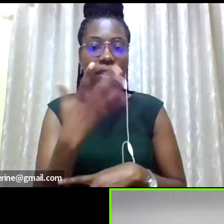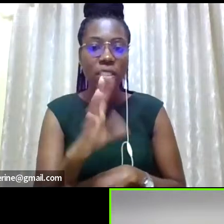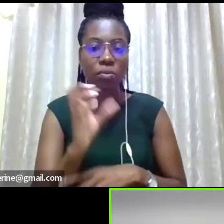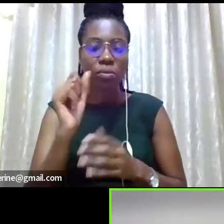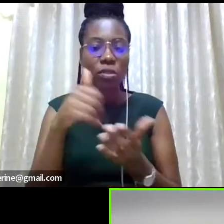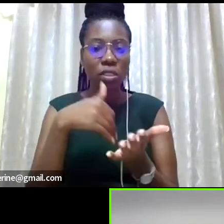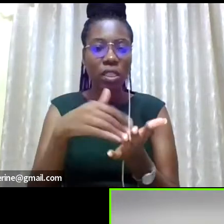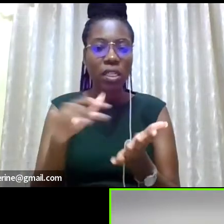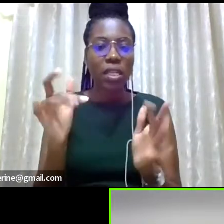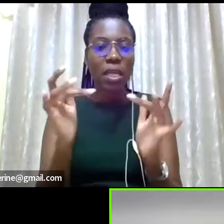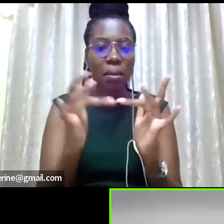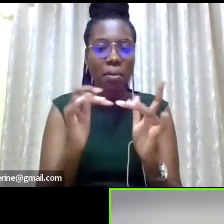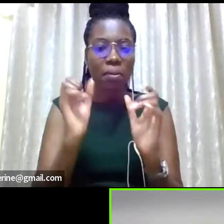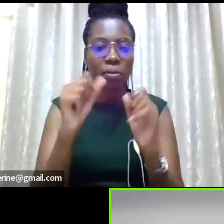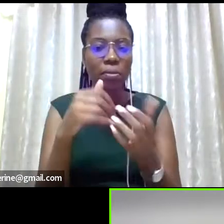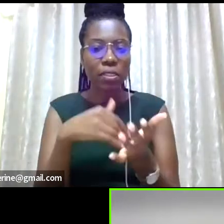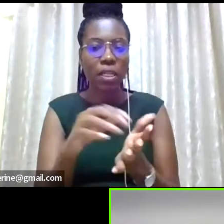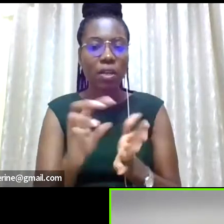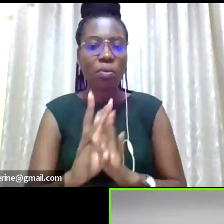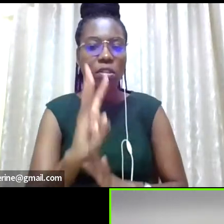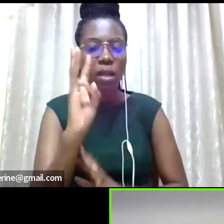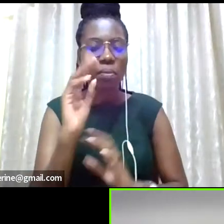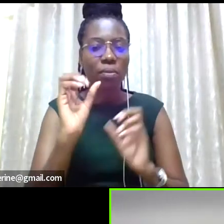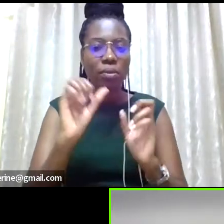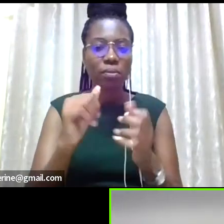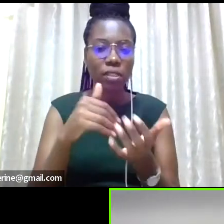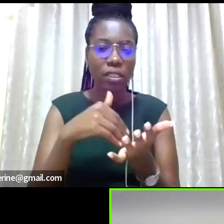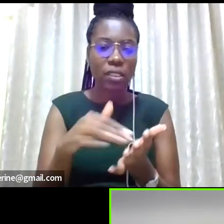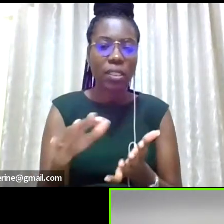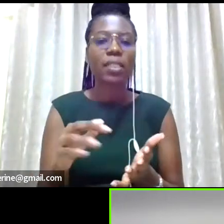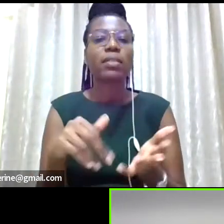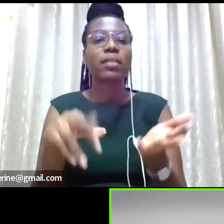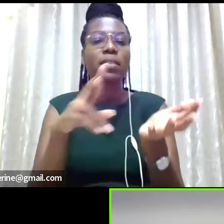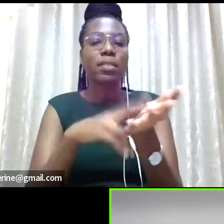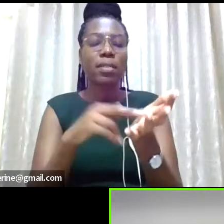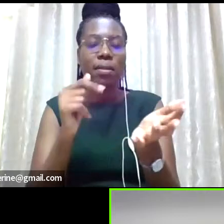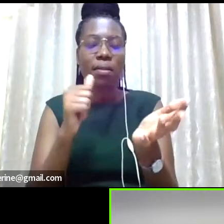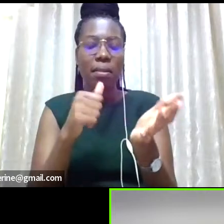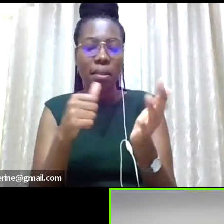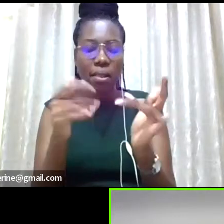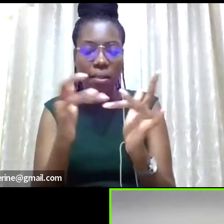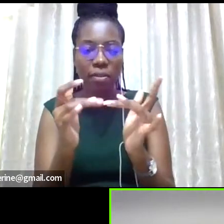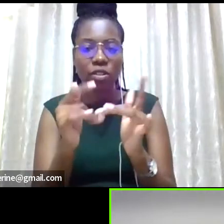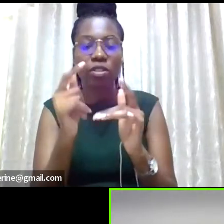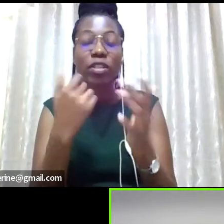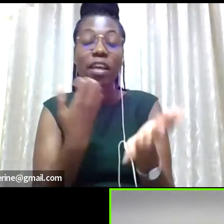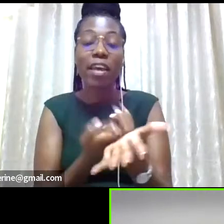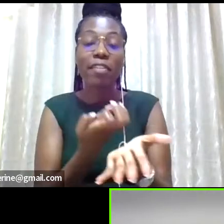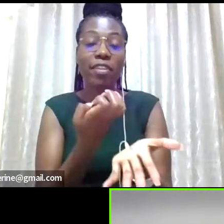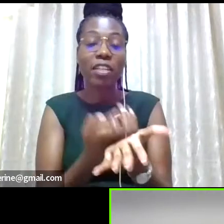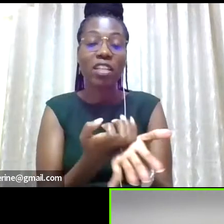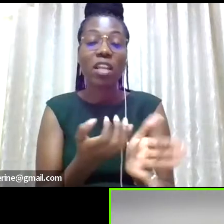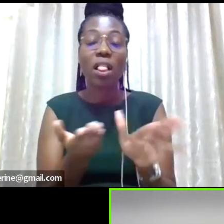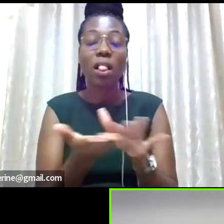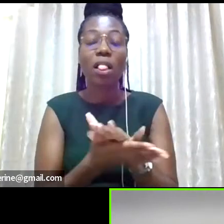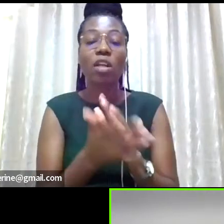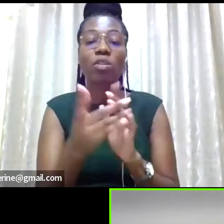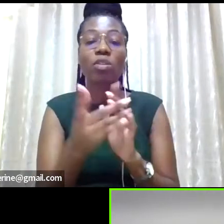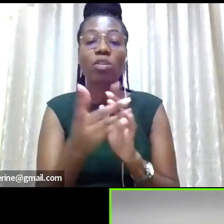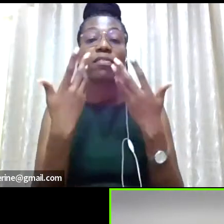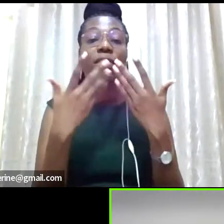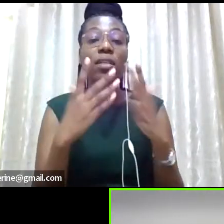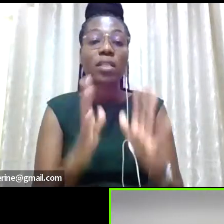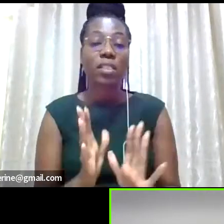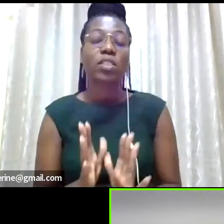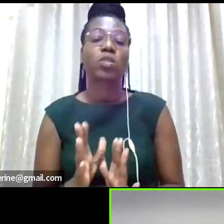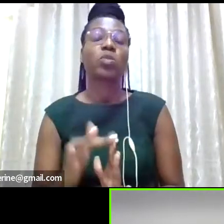to send them a registered mail, so that you can show evidence that you tried to reach out to them. Number two, keep a